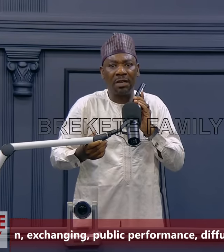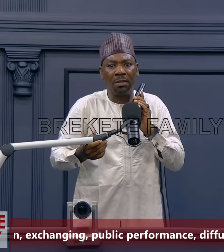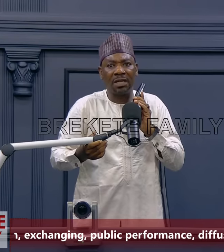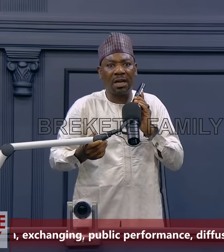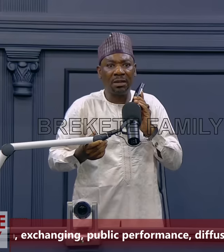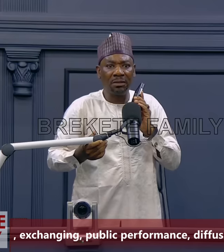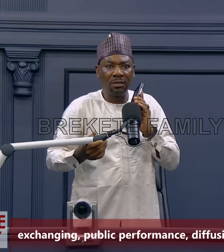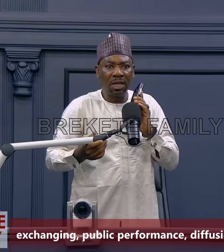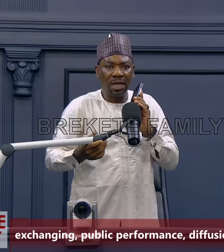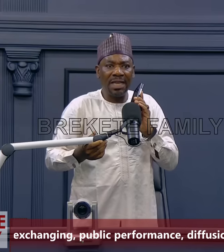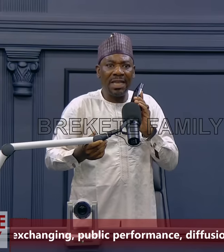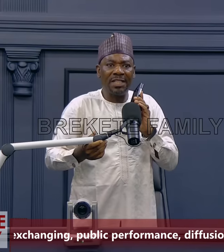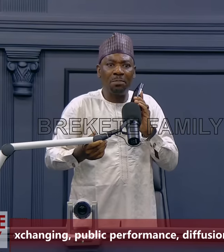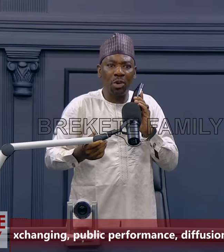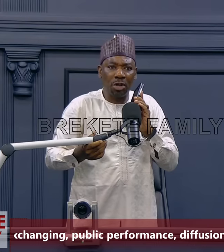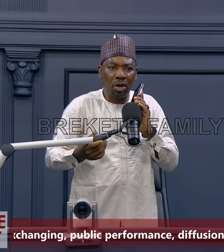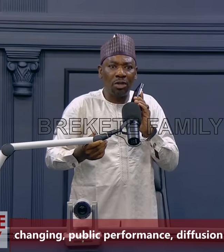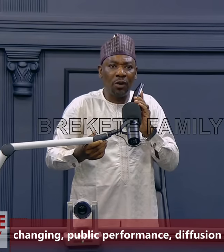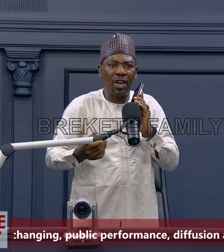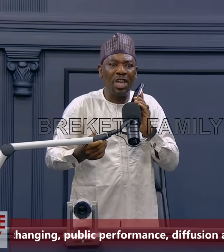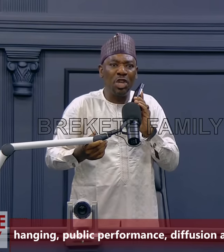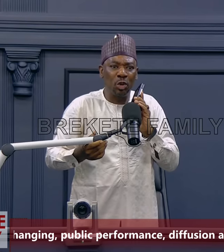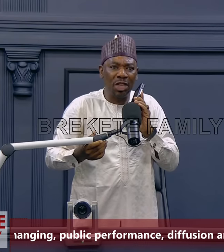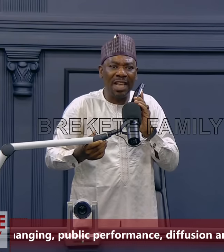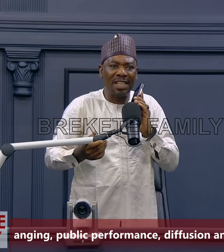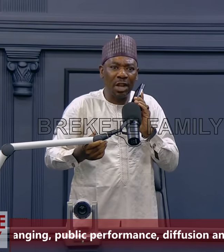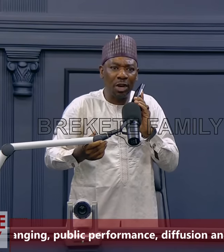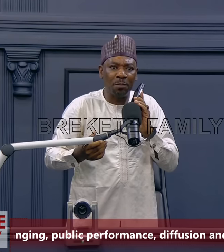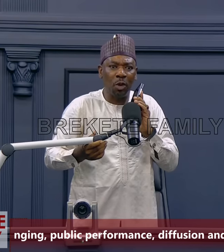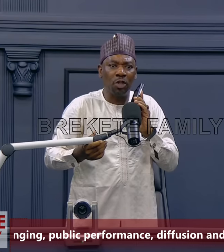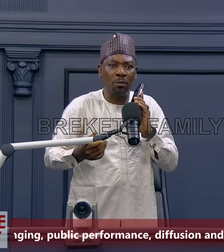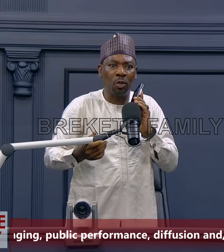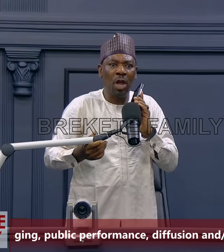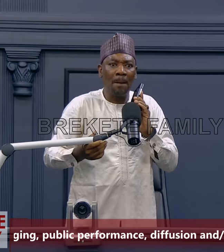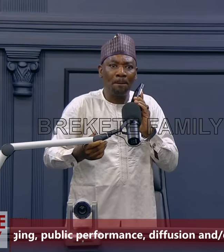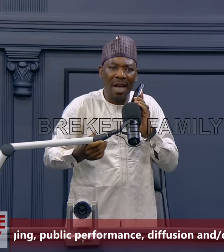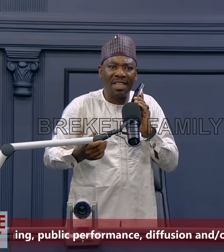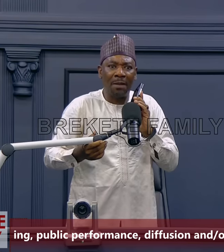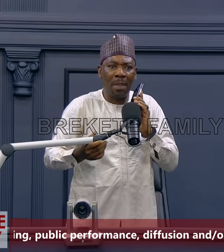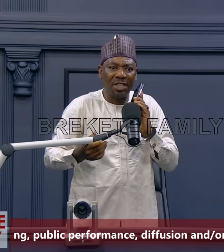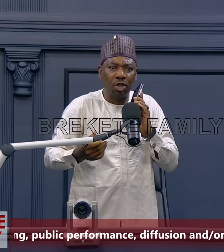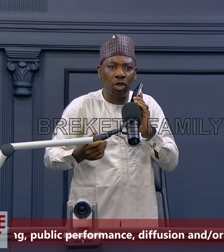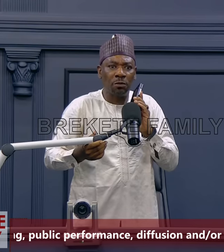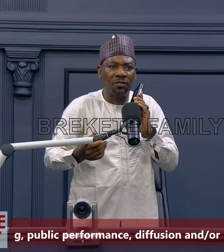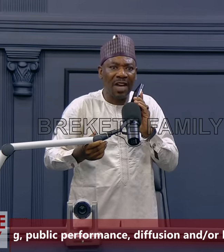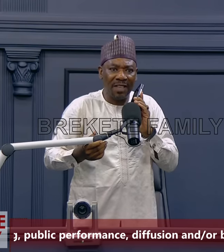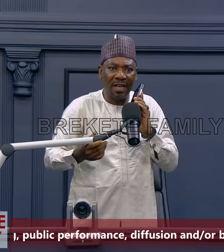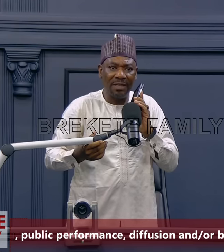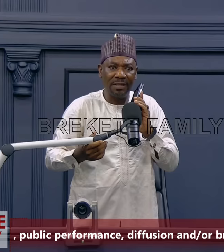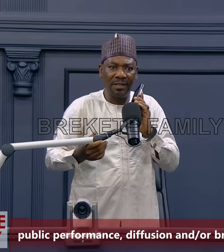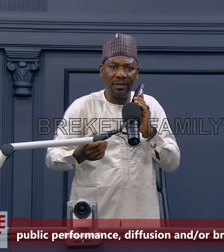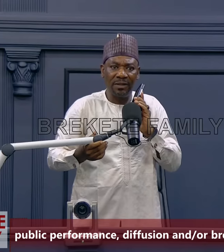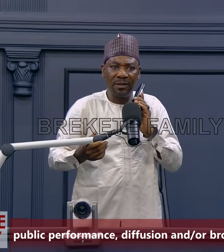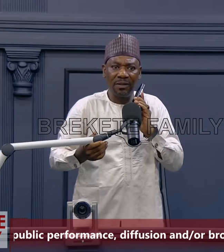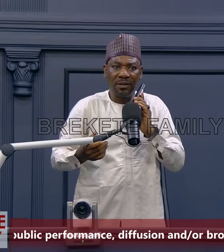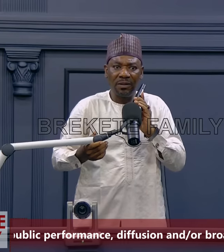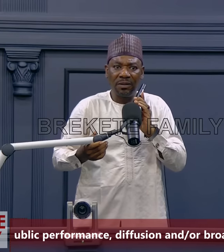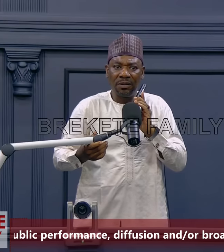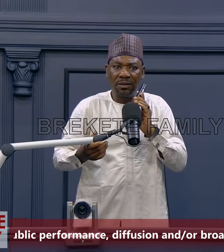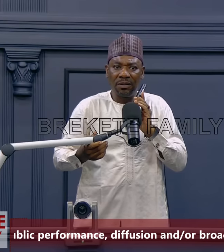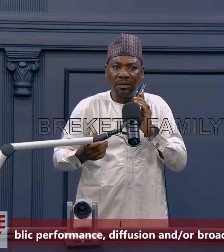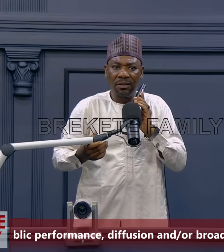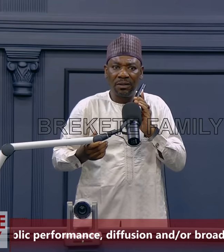woman for that matter yes sir he is a product of a useless irresponsible pous father